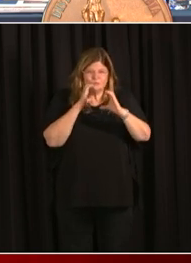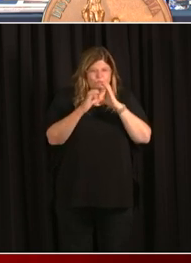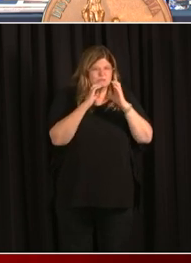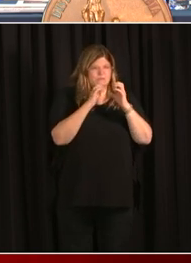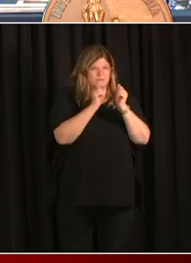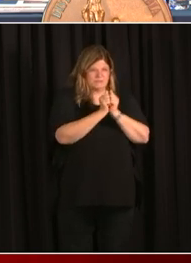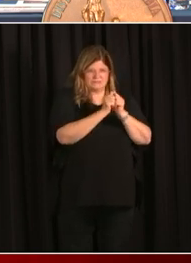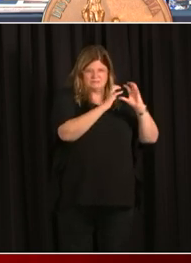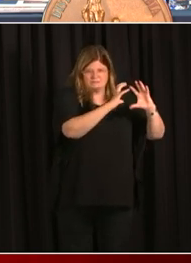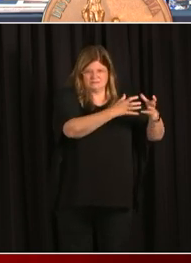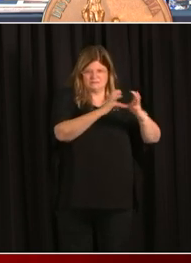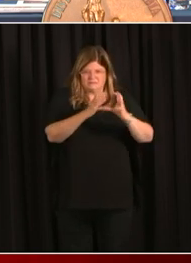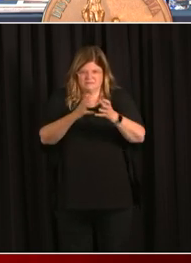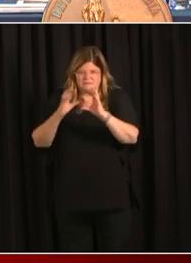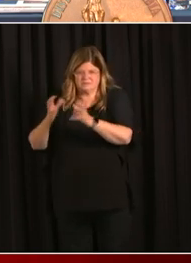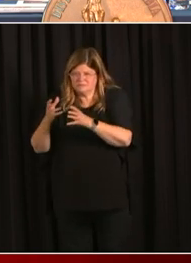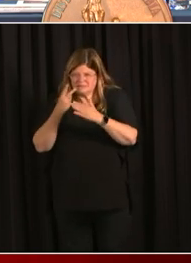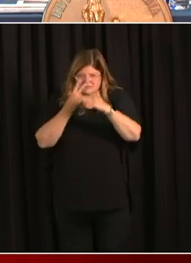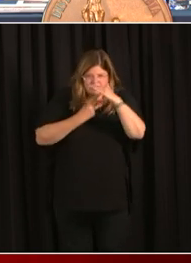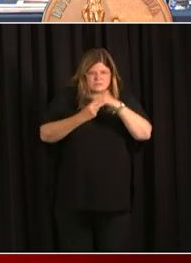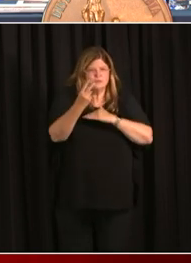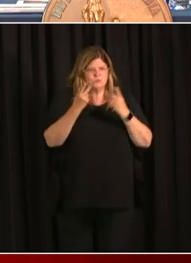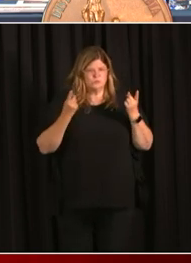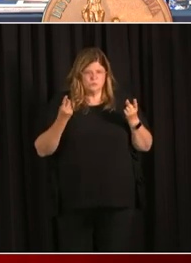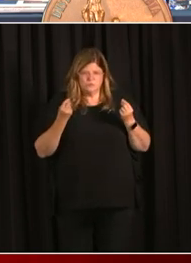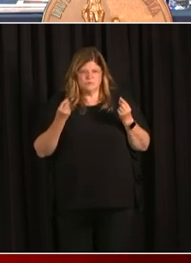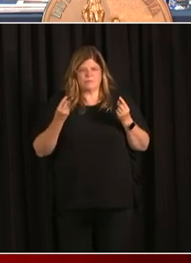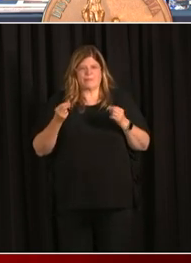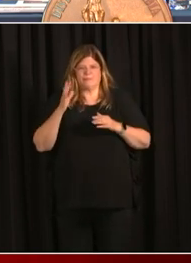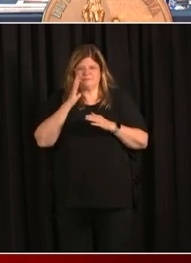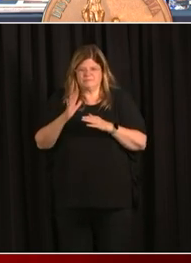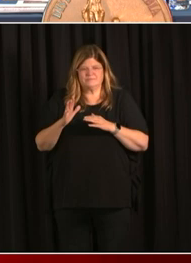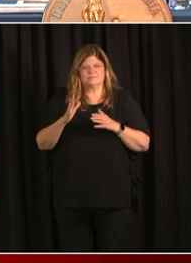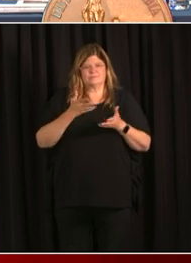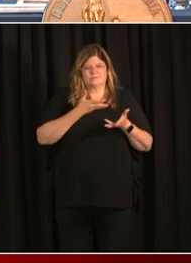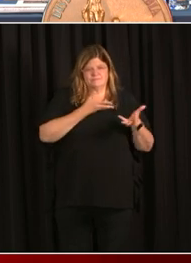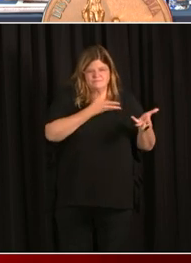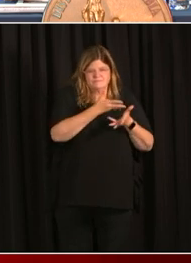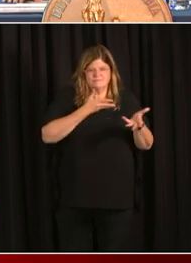public, and our planning. So I'm going to ask the district's Director of